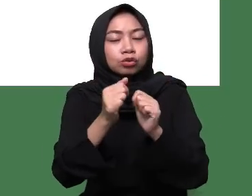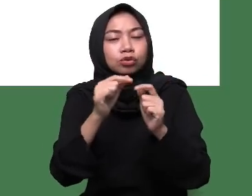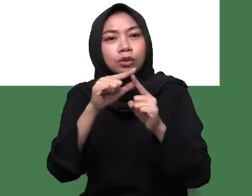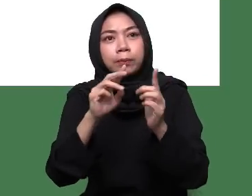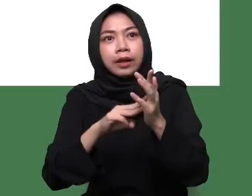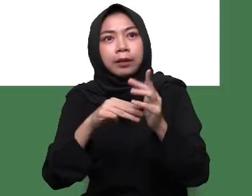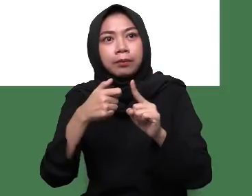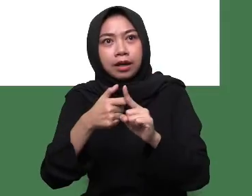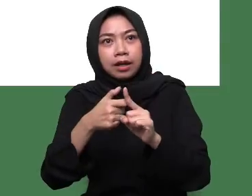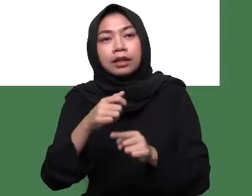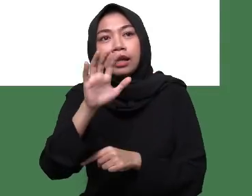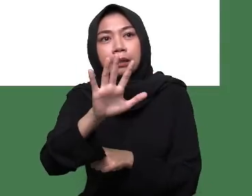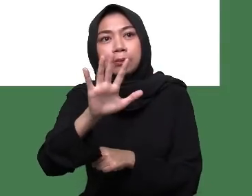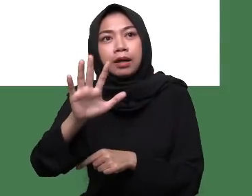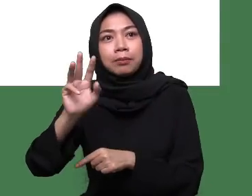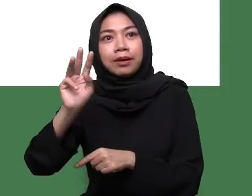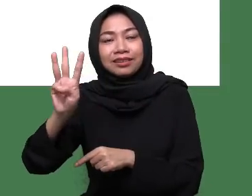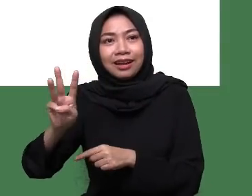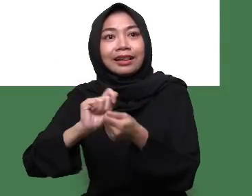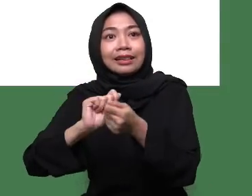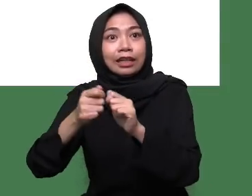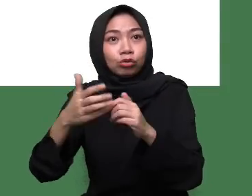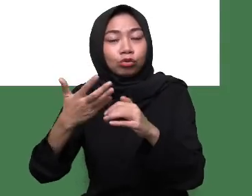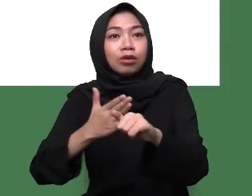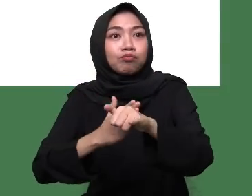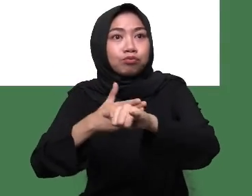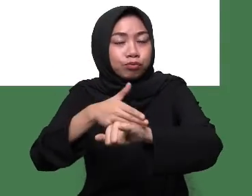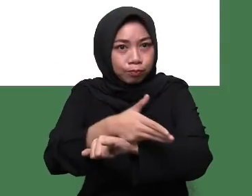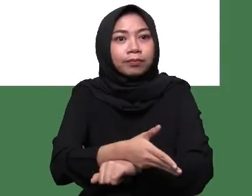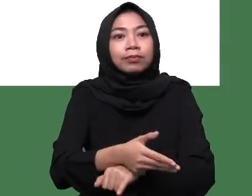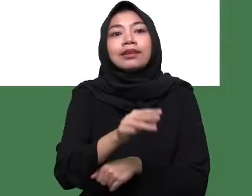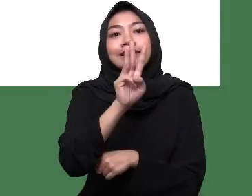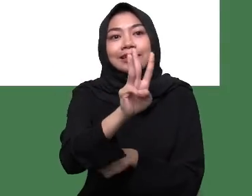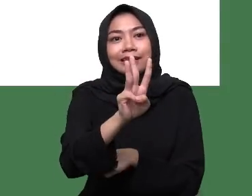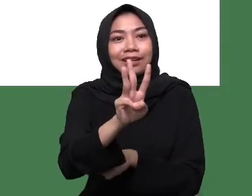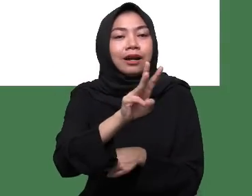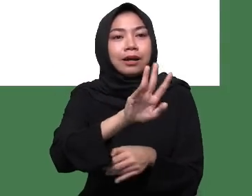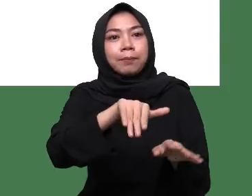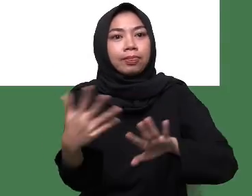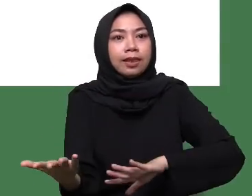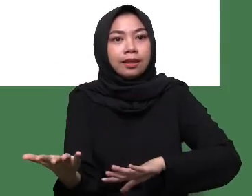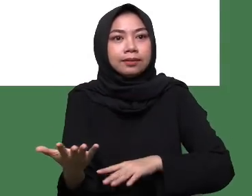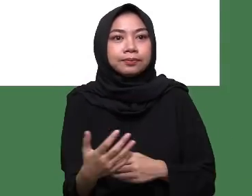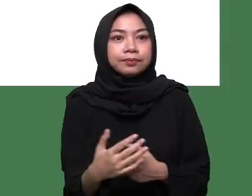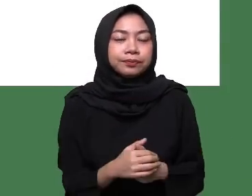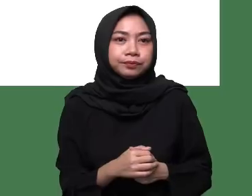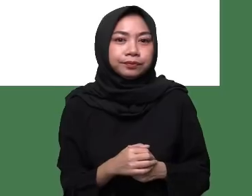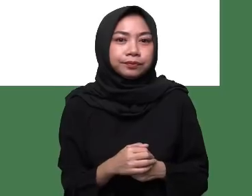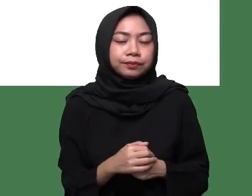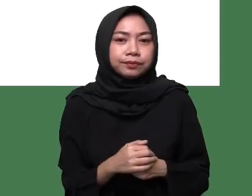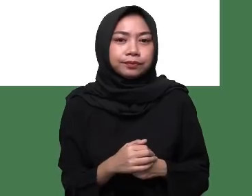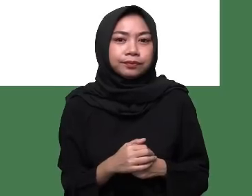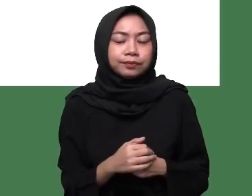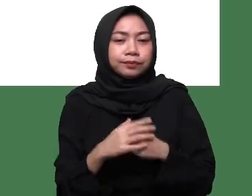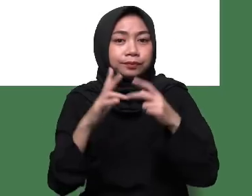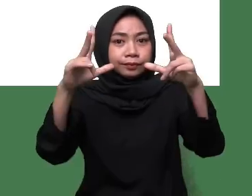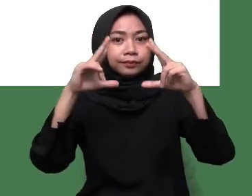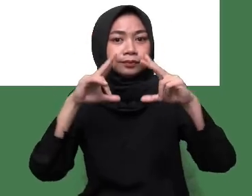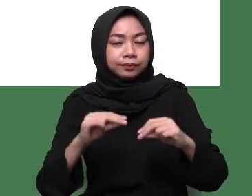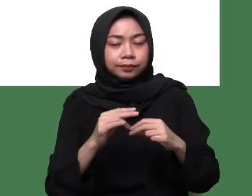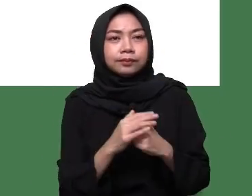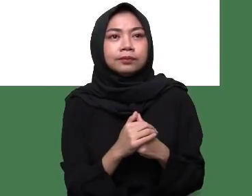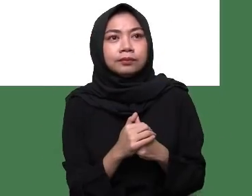553 cattle were tested and slaughtered, and the other 3 cases were reported dead. Furthermore, there